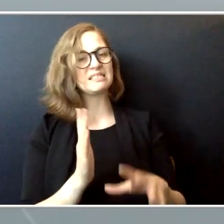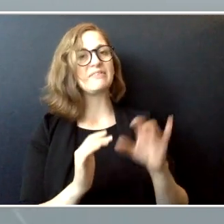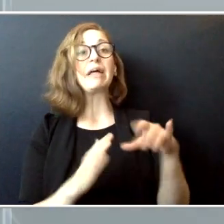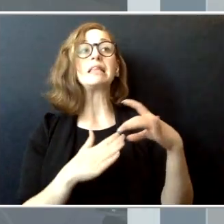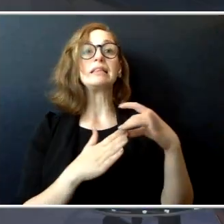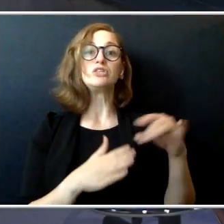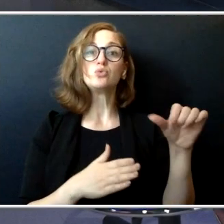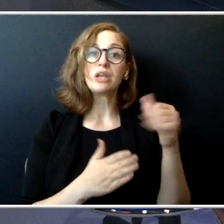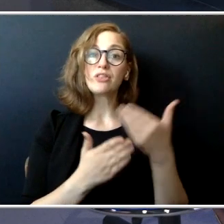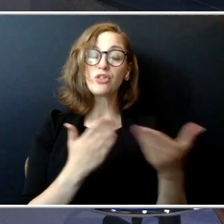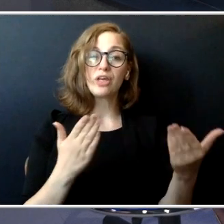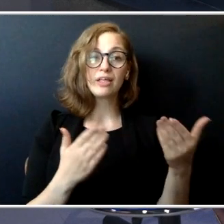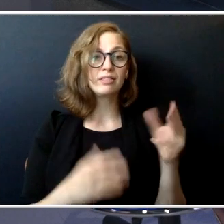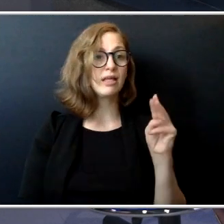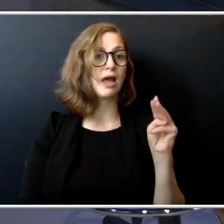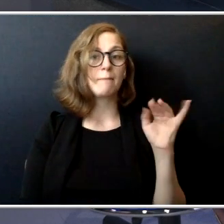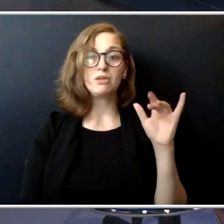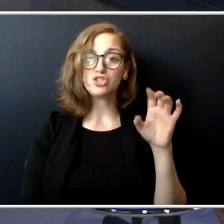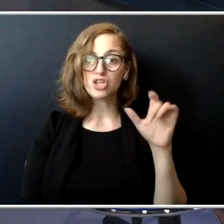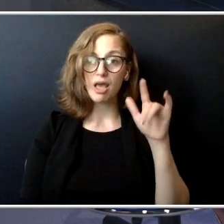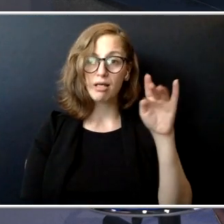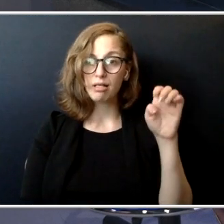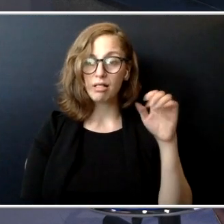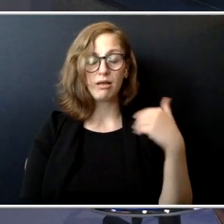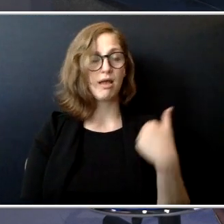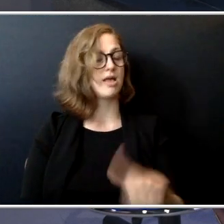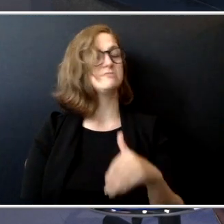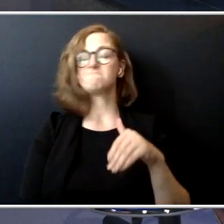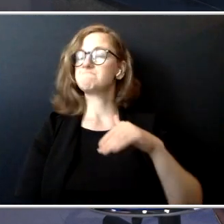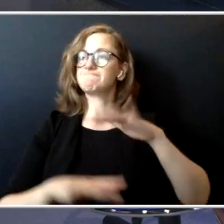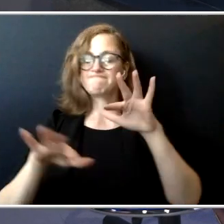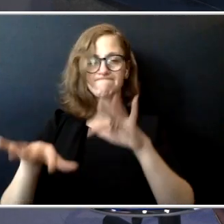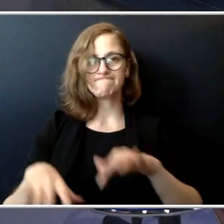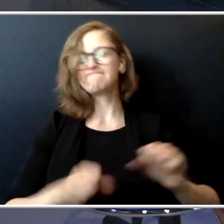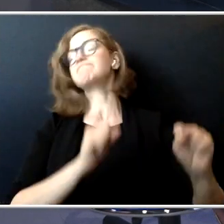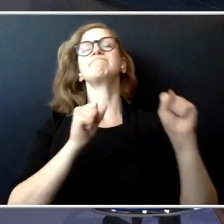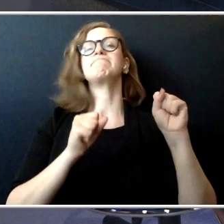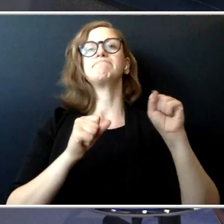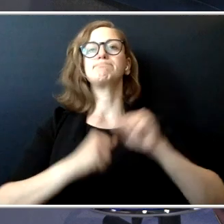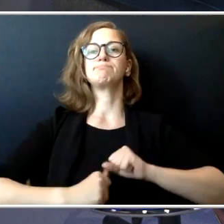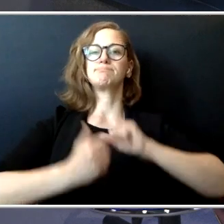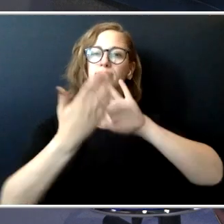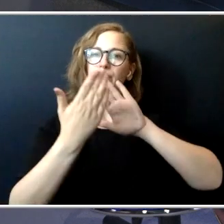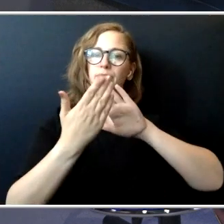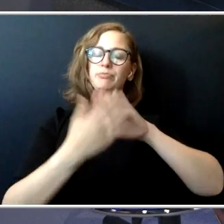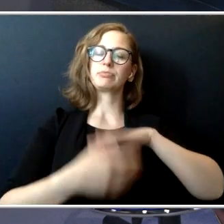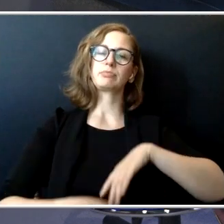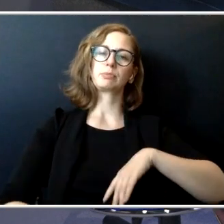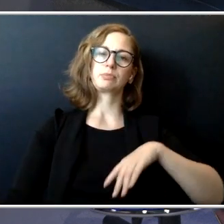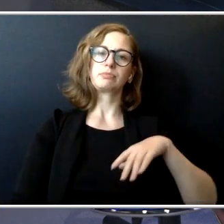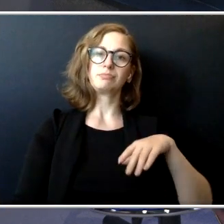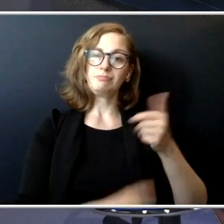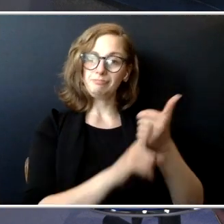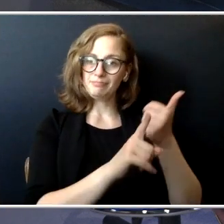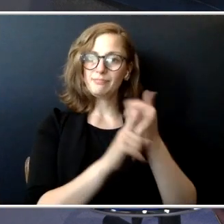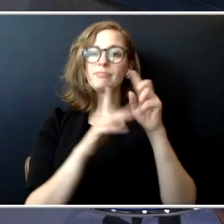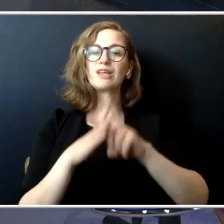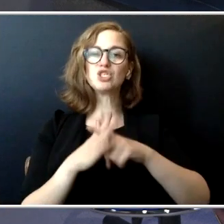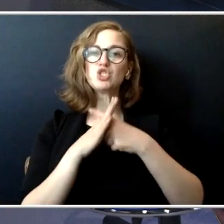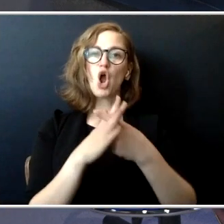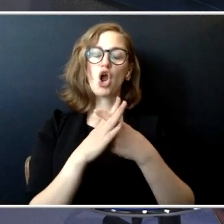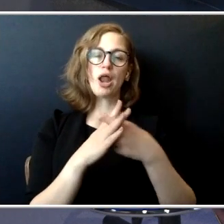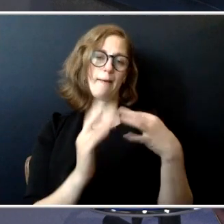seemingly been able to take on head on, is that Michelle has started applying for grants just to help cover the costs